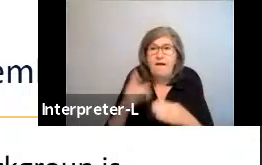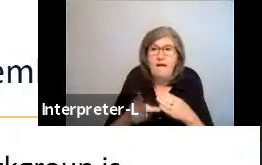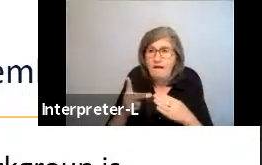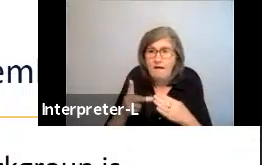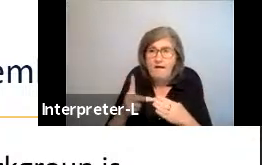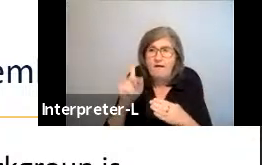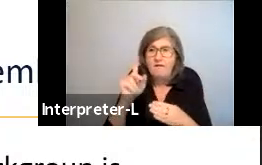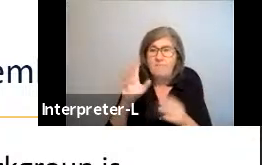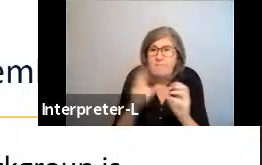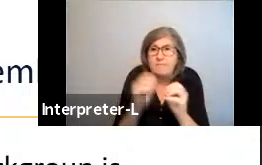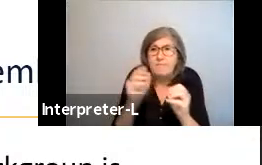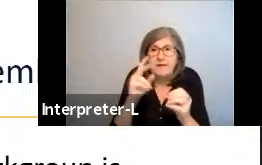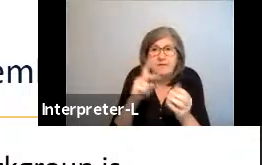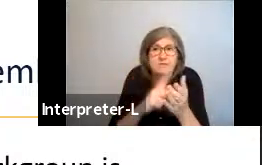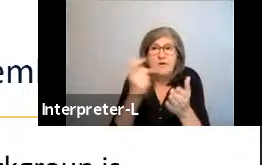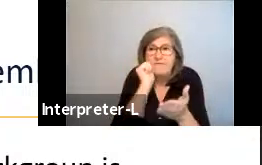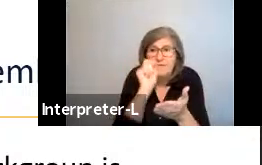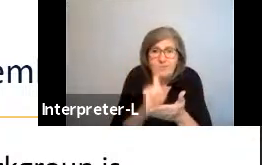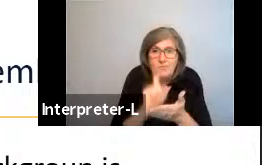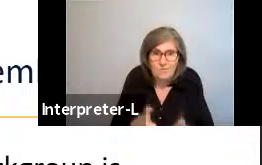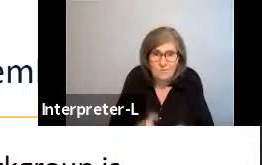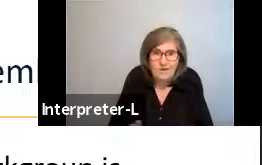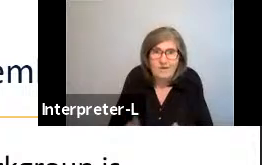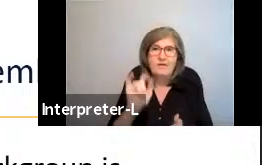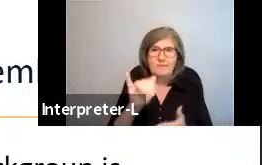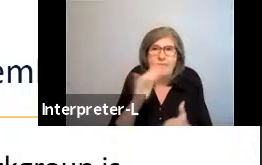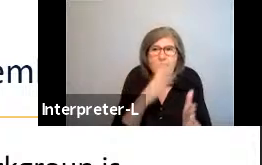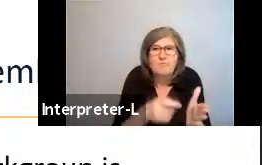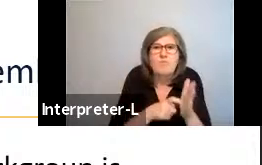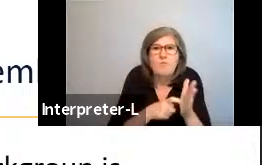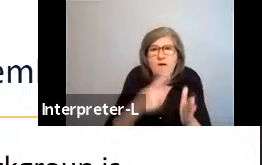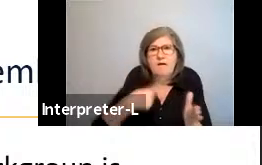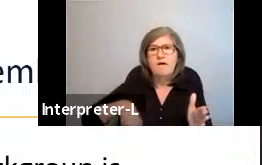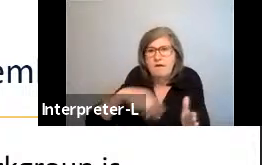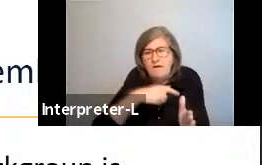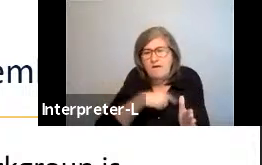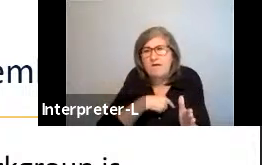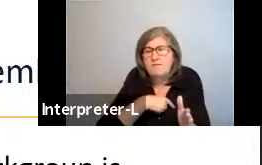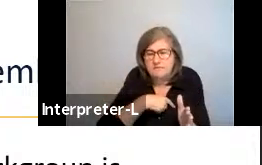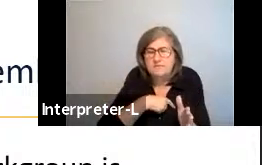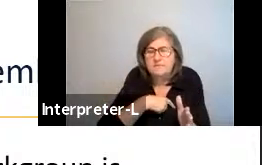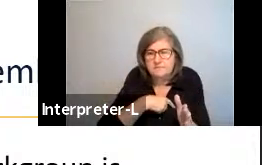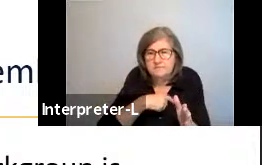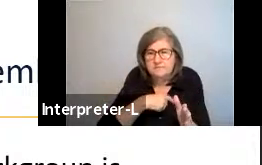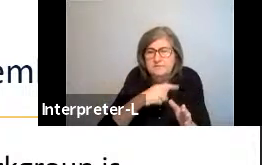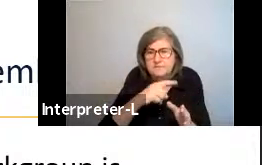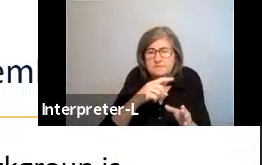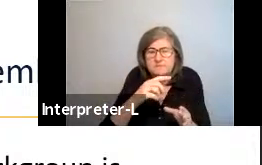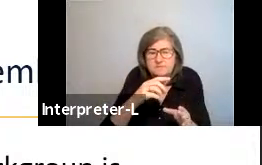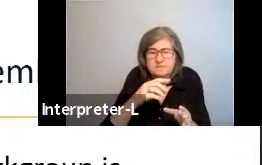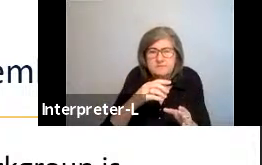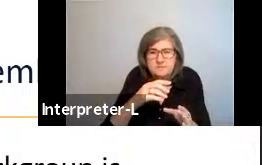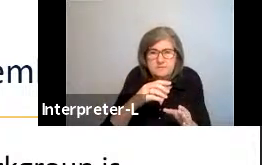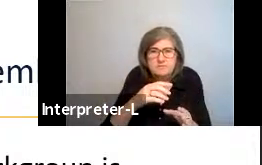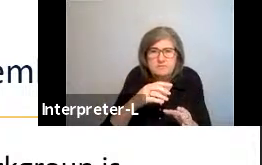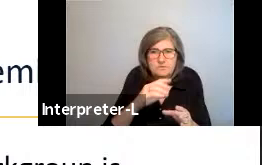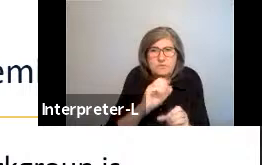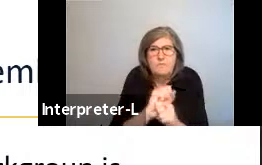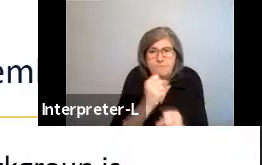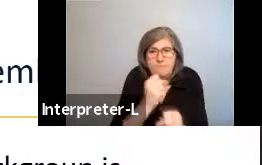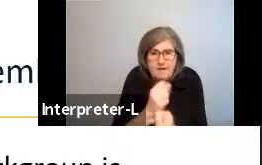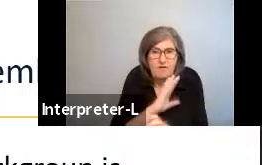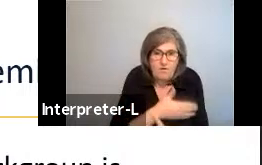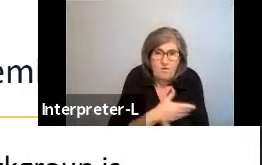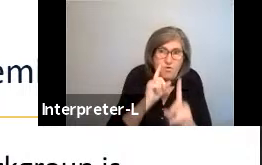meeting biweekly. But that requires us to sort of meet our goals around managing COVID in